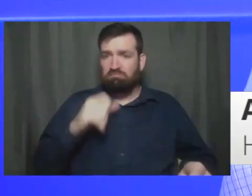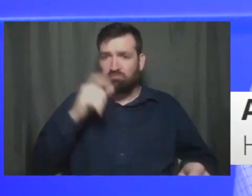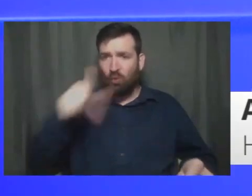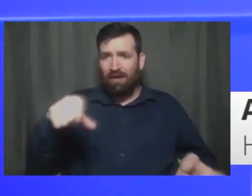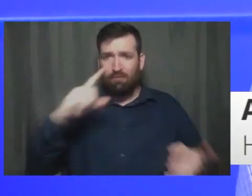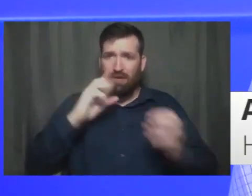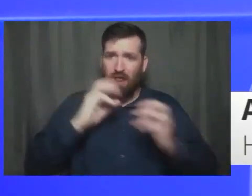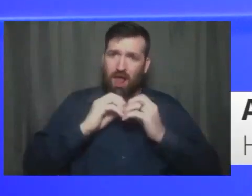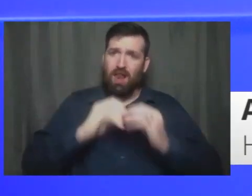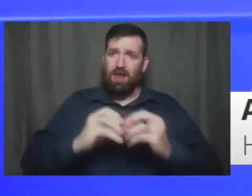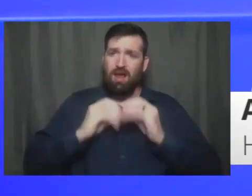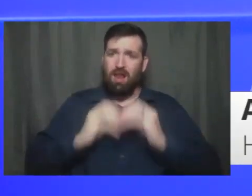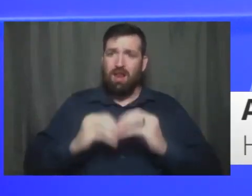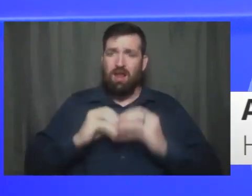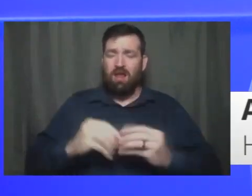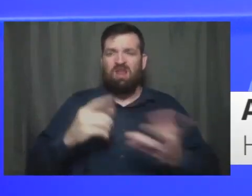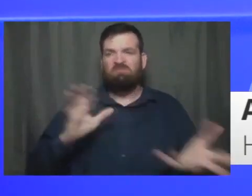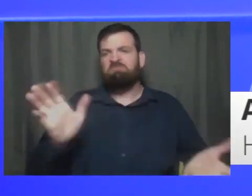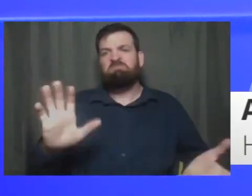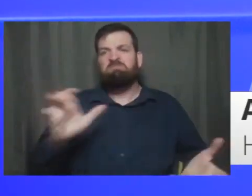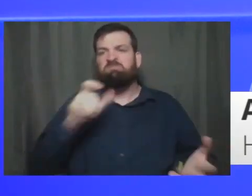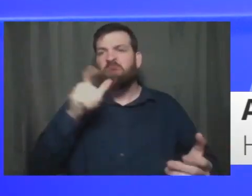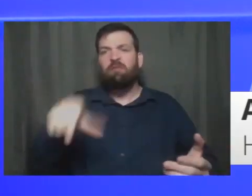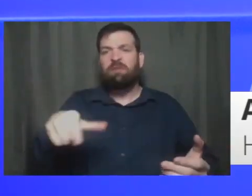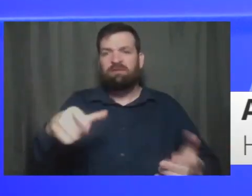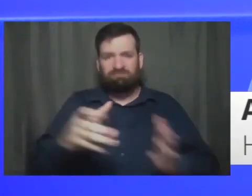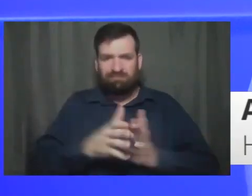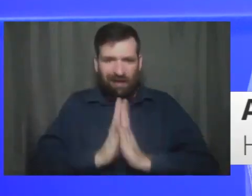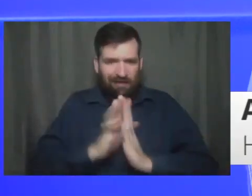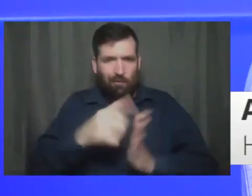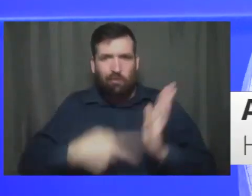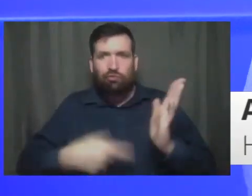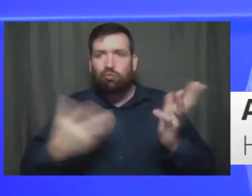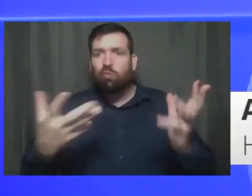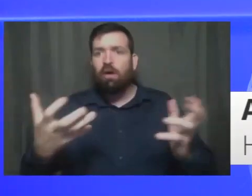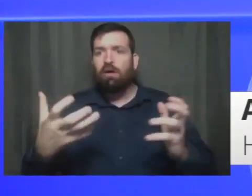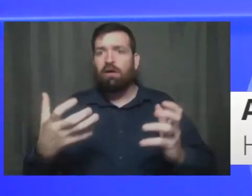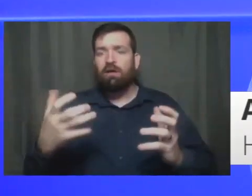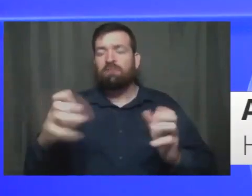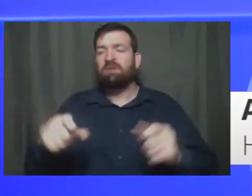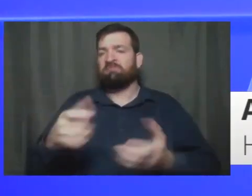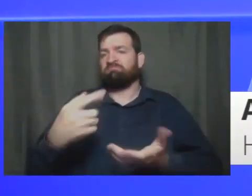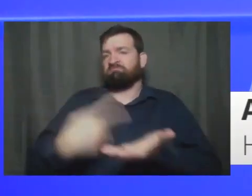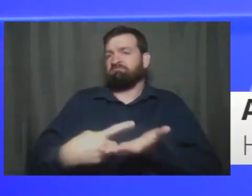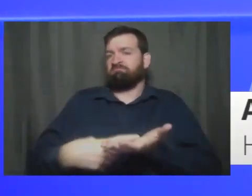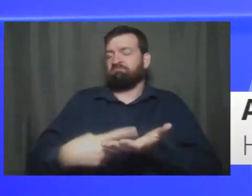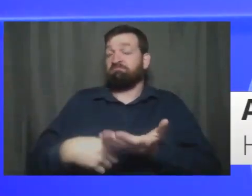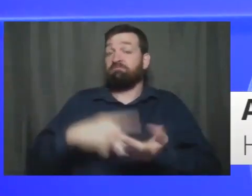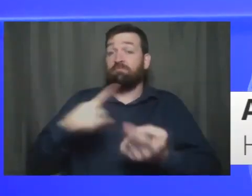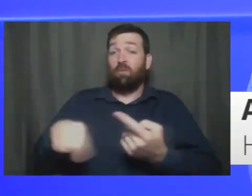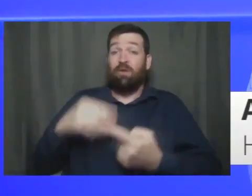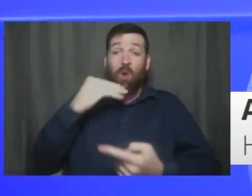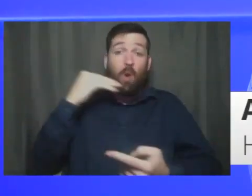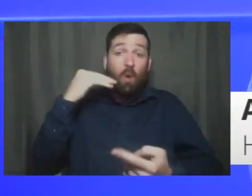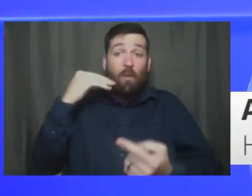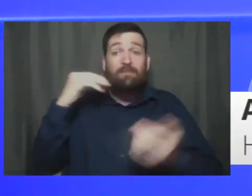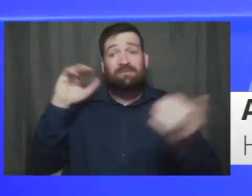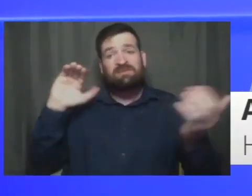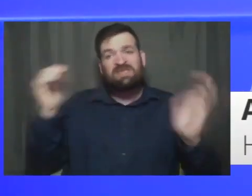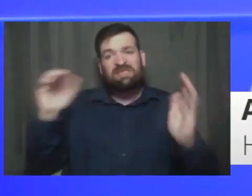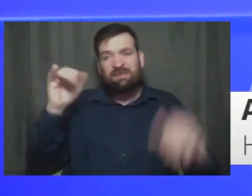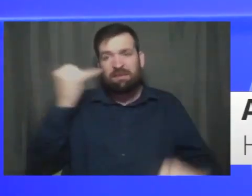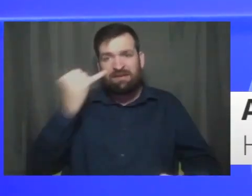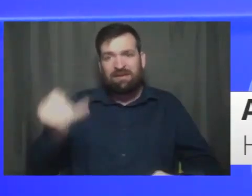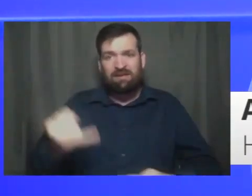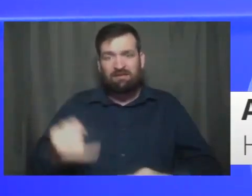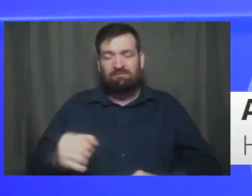to push back or to ask for what you want. So we can talk about that in some detail too. And then when you get home, similar kind of idea. You can also set